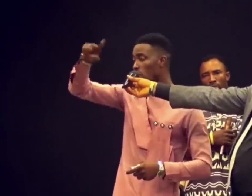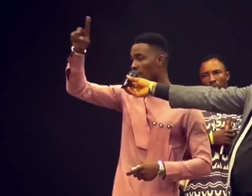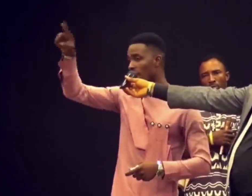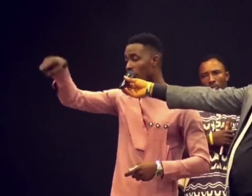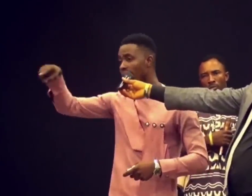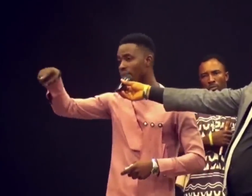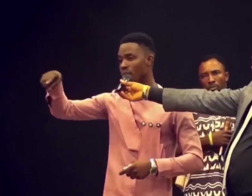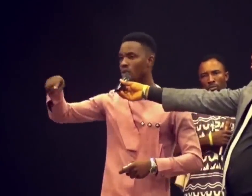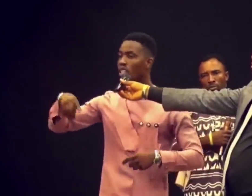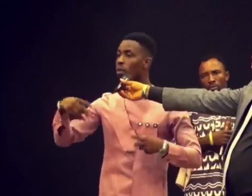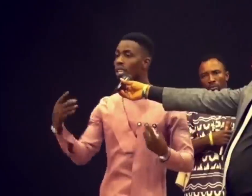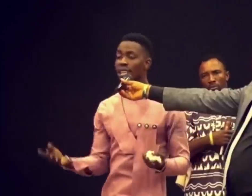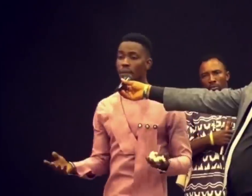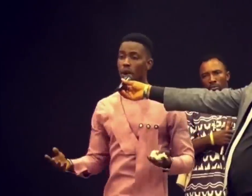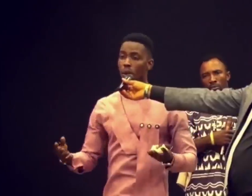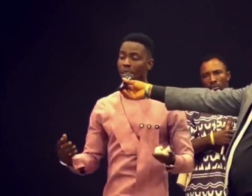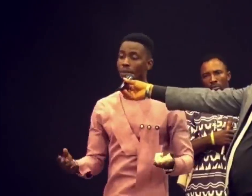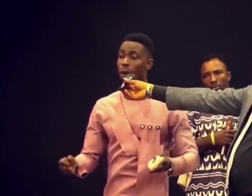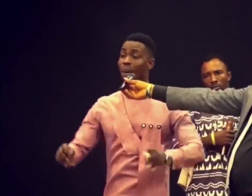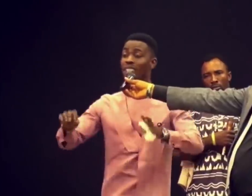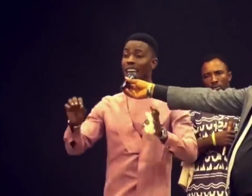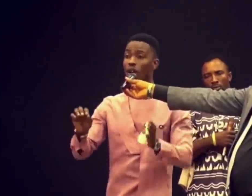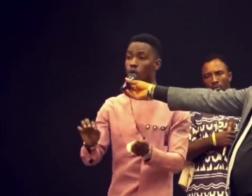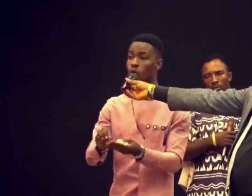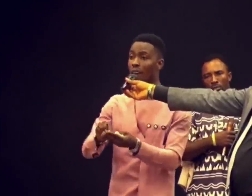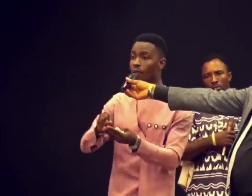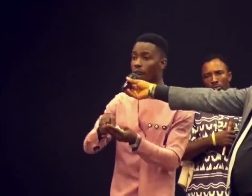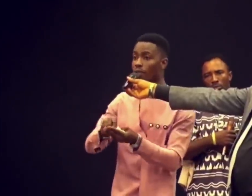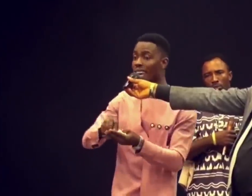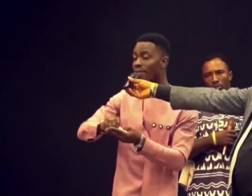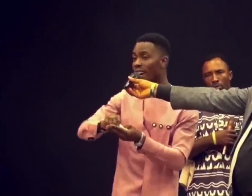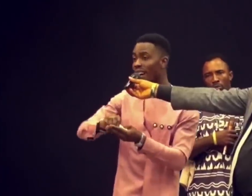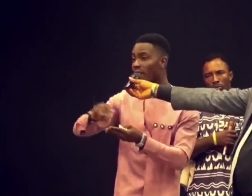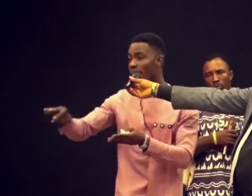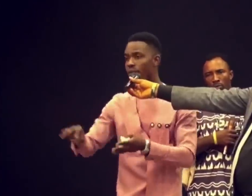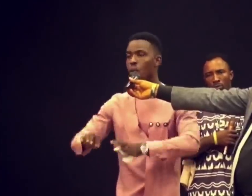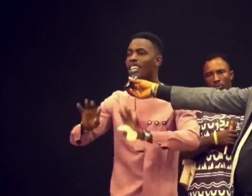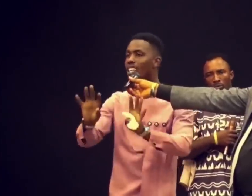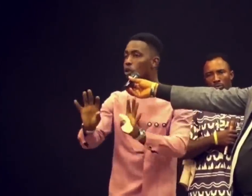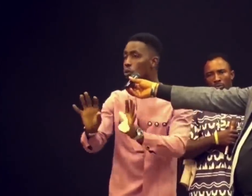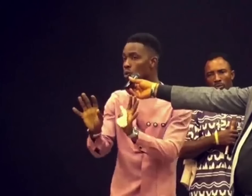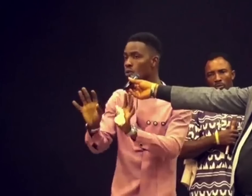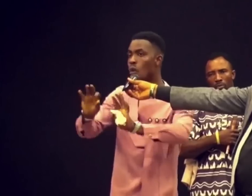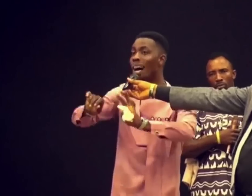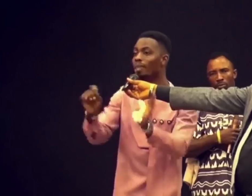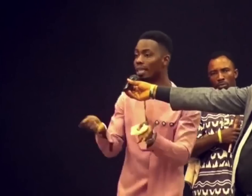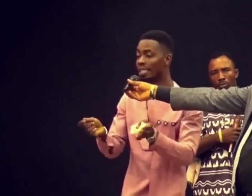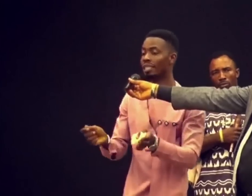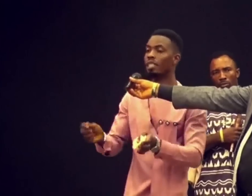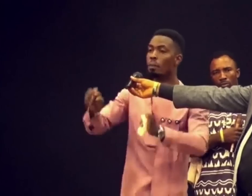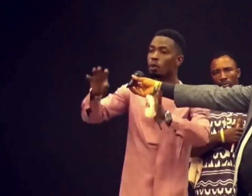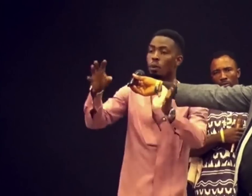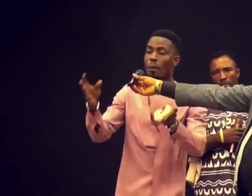last week Sunday to ran ti mo mi ni lemi pe omo baba se bi o baba kan ti laaro kutu bi 15 after 5 mo ma yire do mi mo ma yi pin